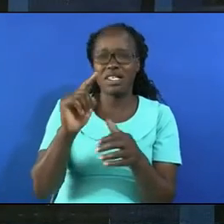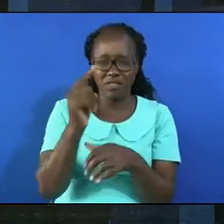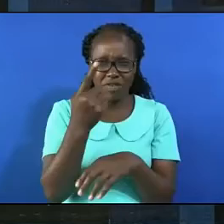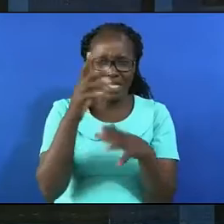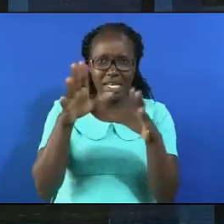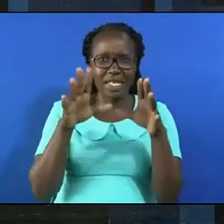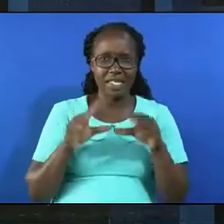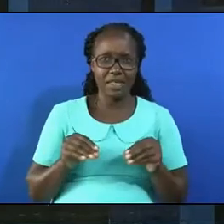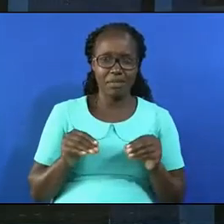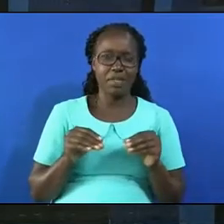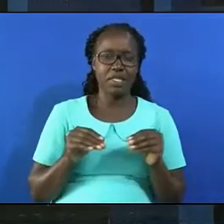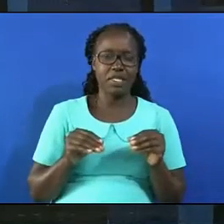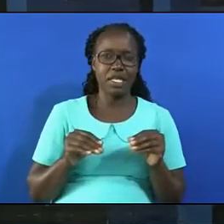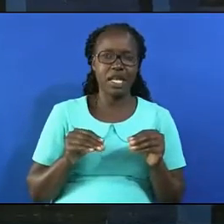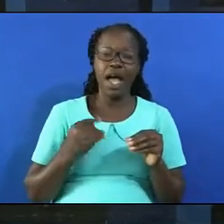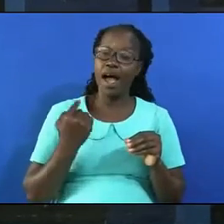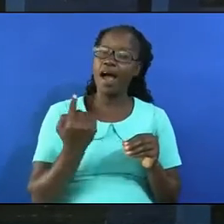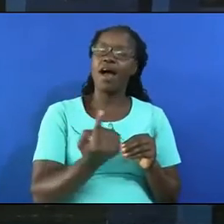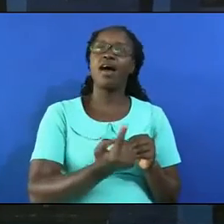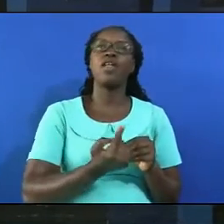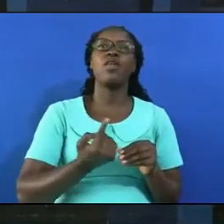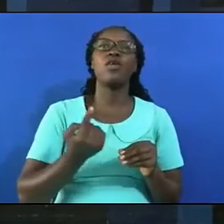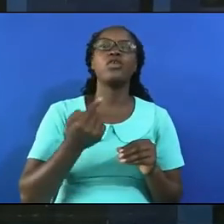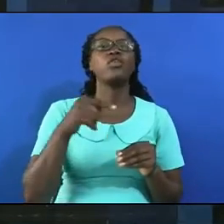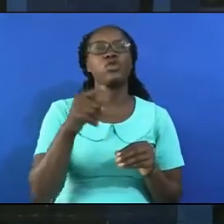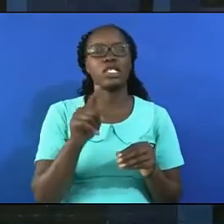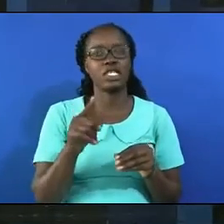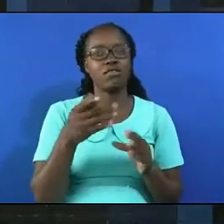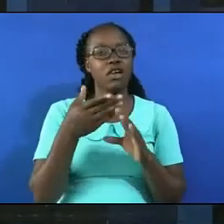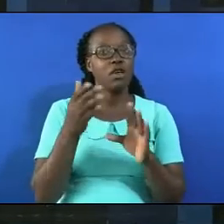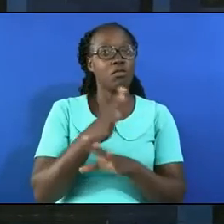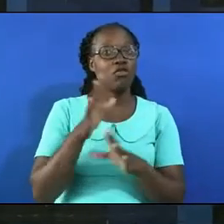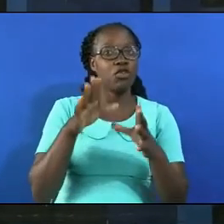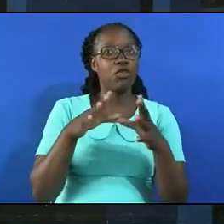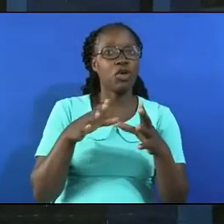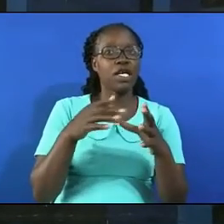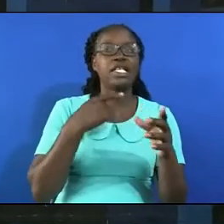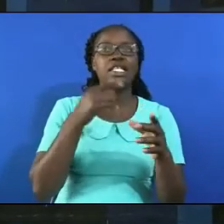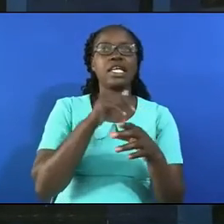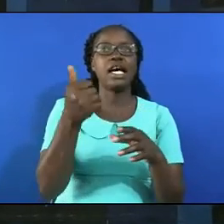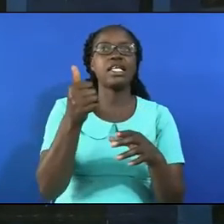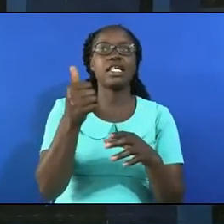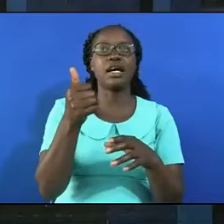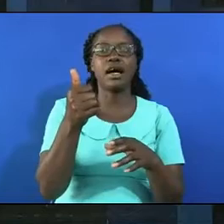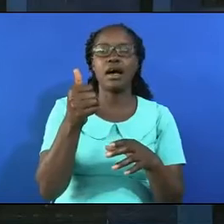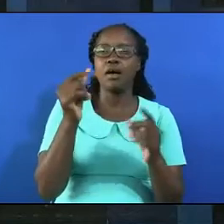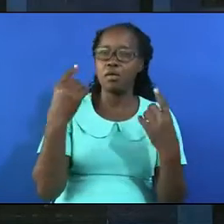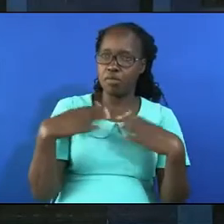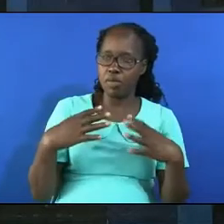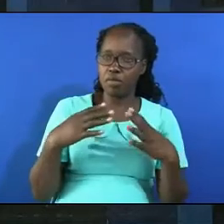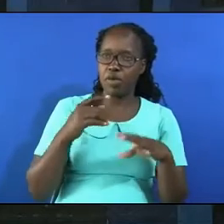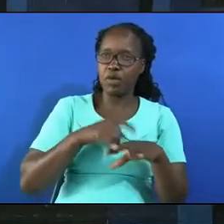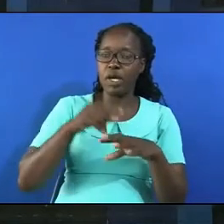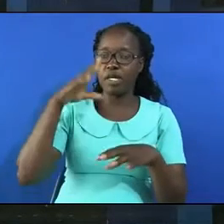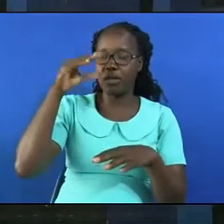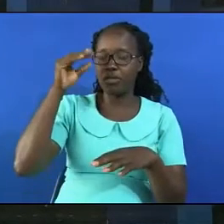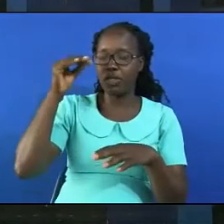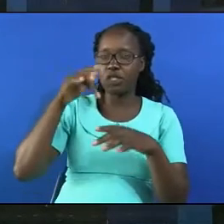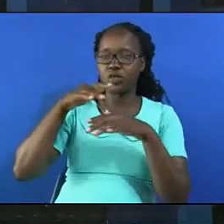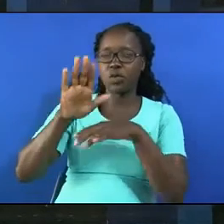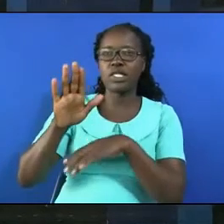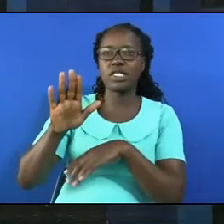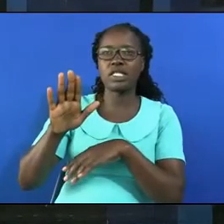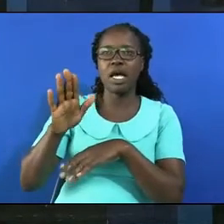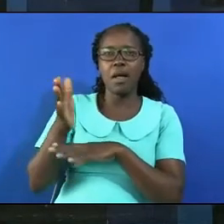first accept alone yourself before you can convince any other person. When Moses went